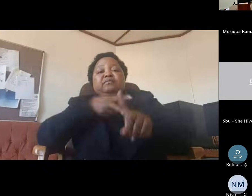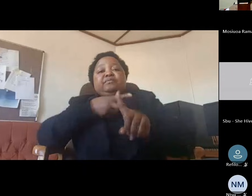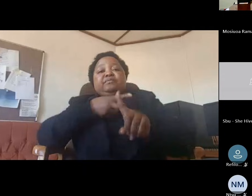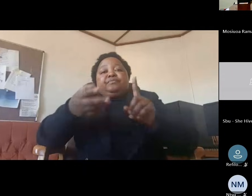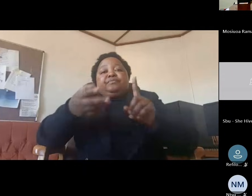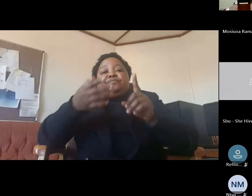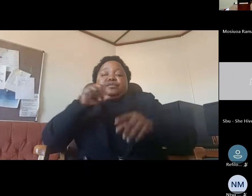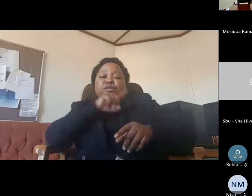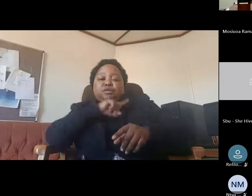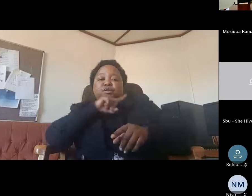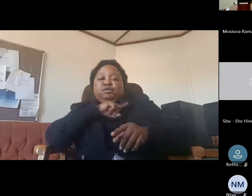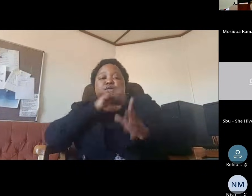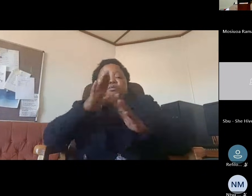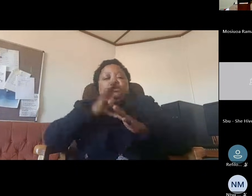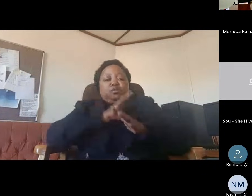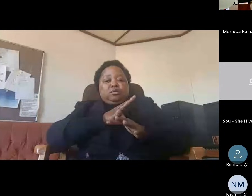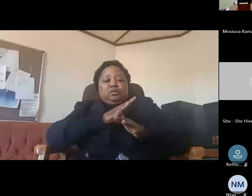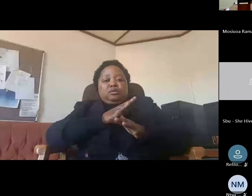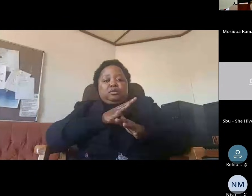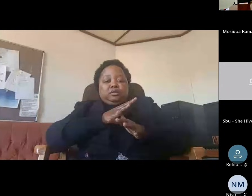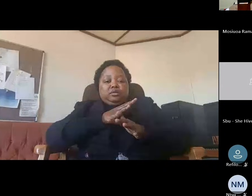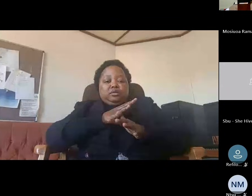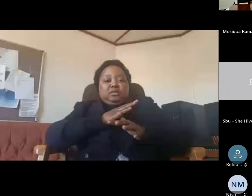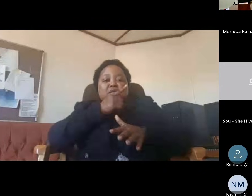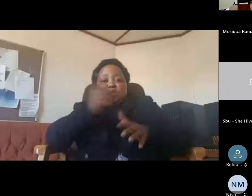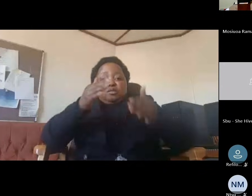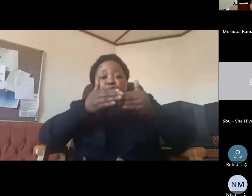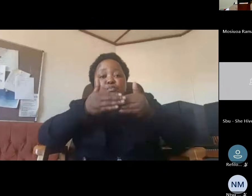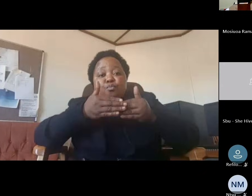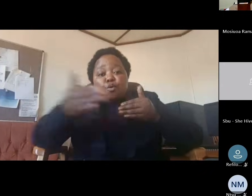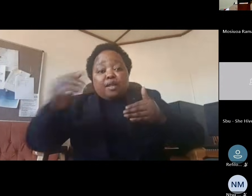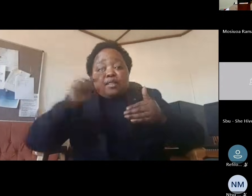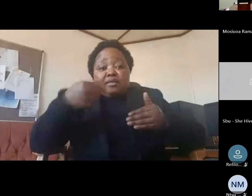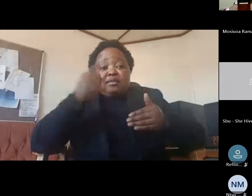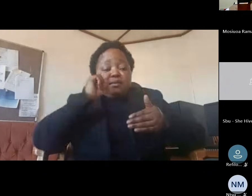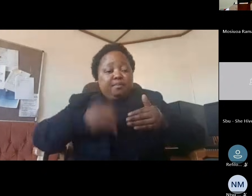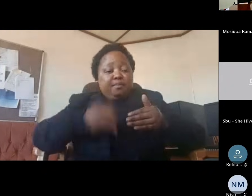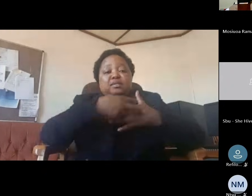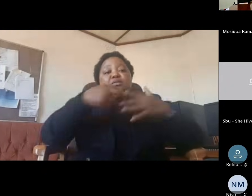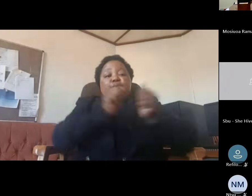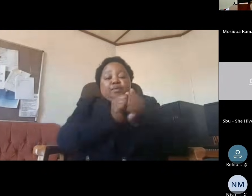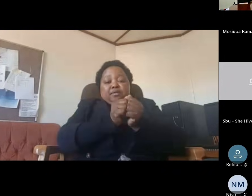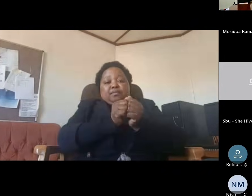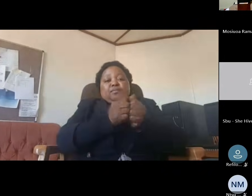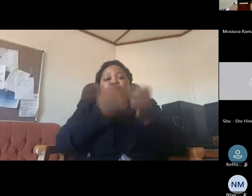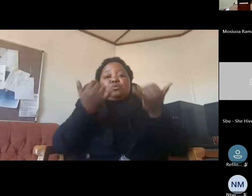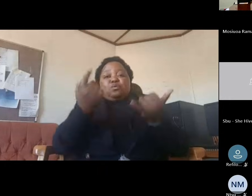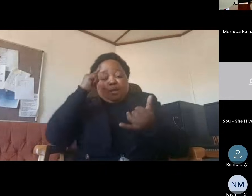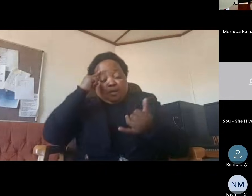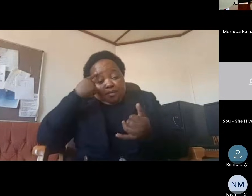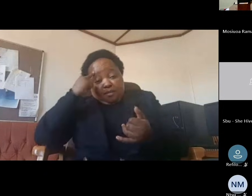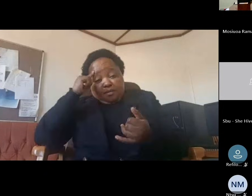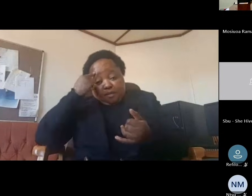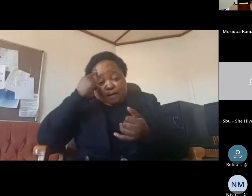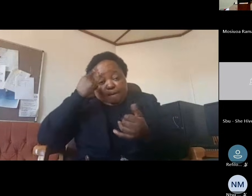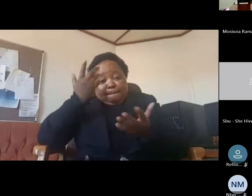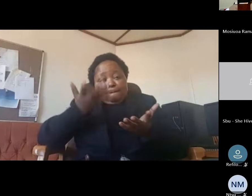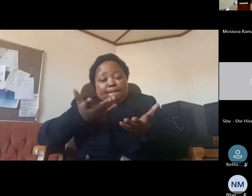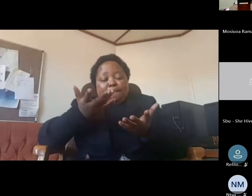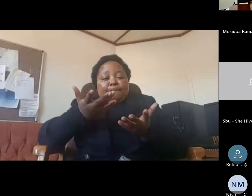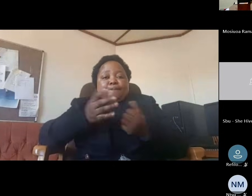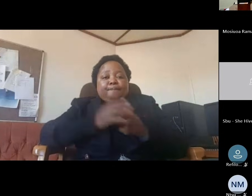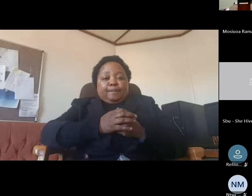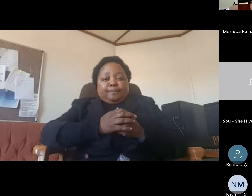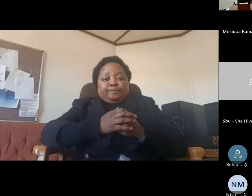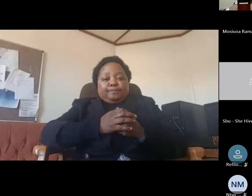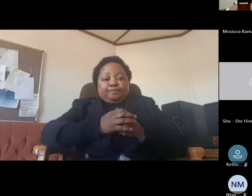because of these broader things that they have to deal with. So I think there does need